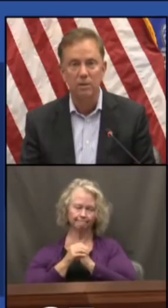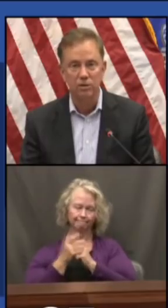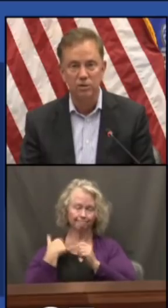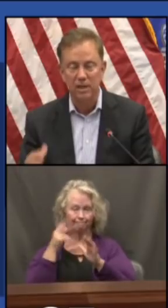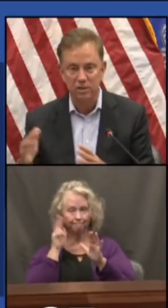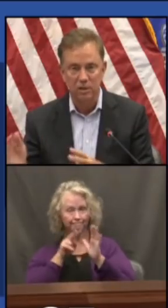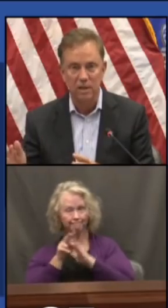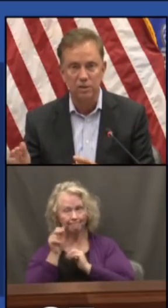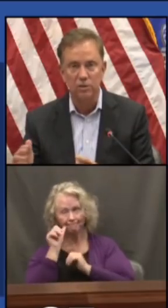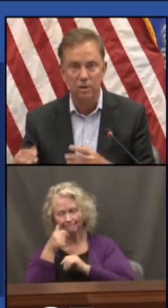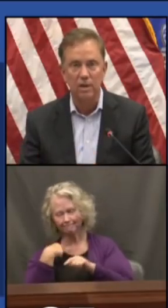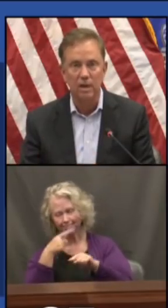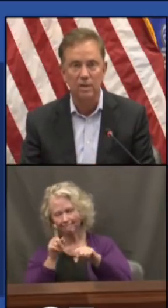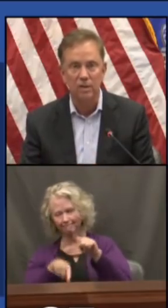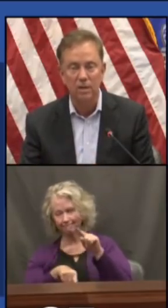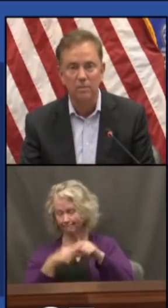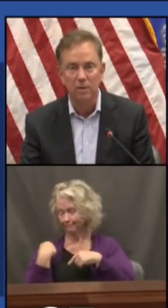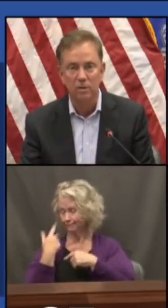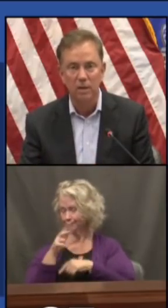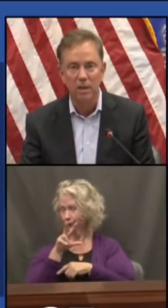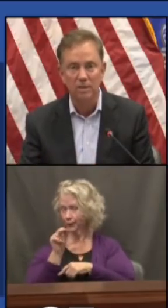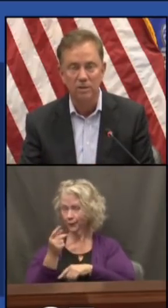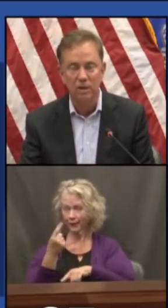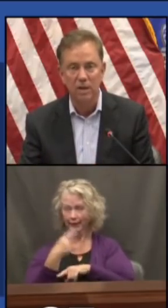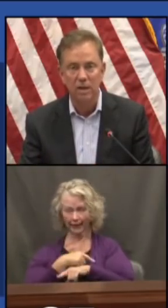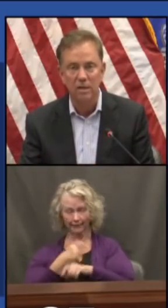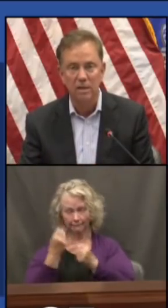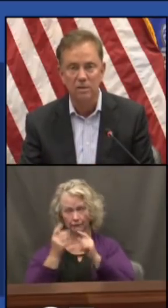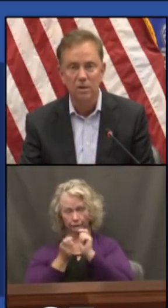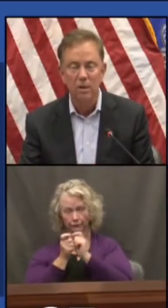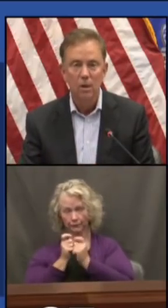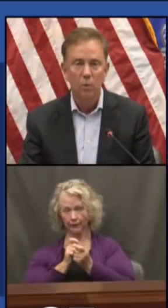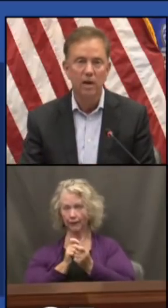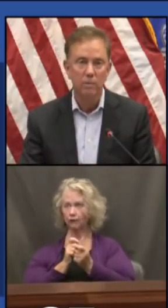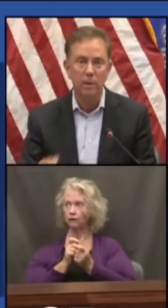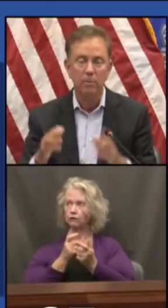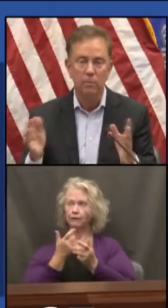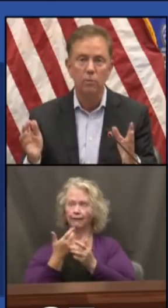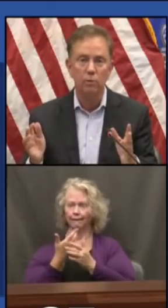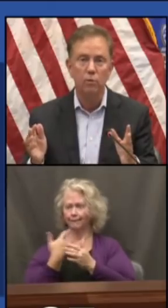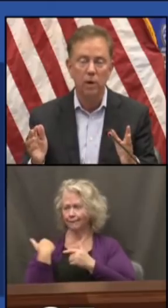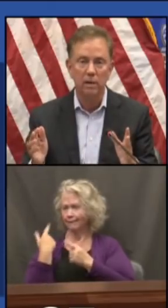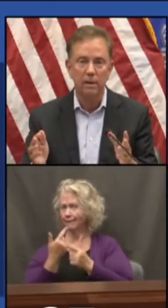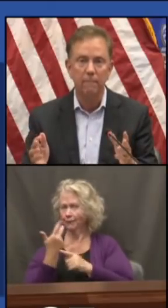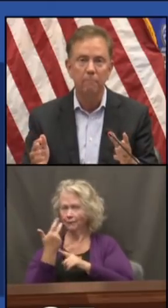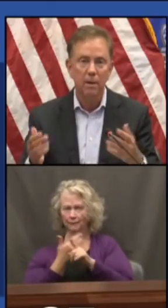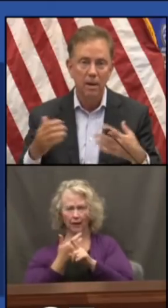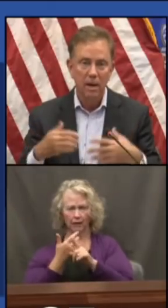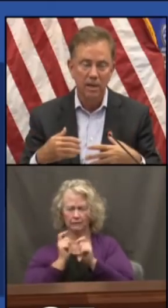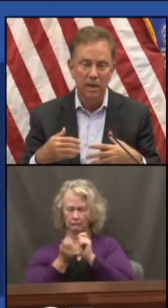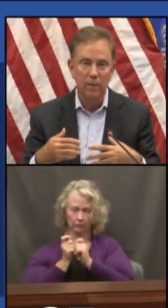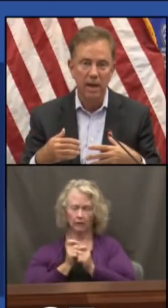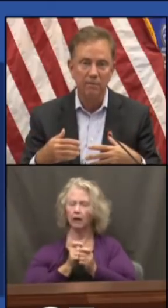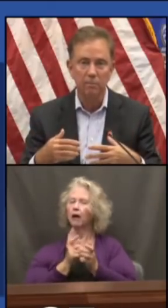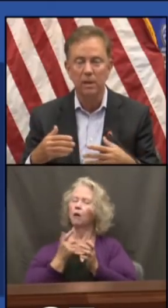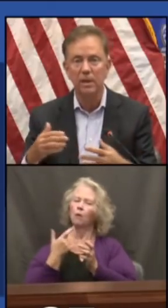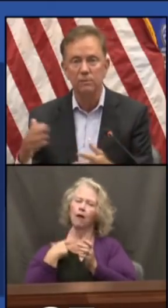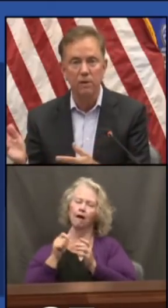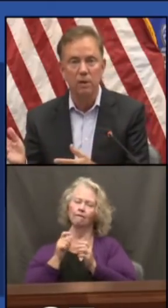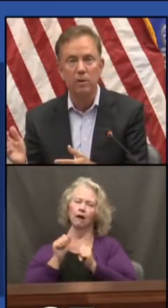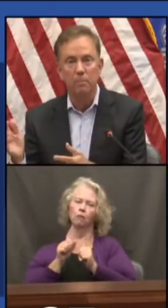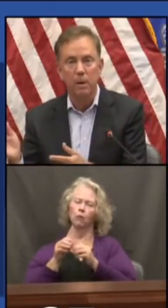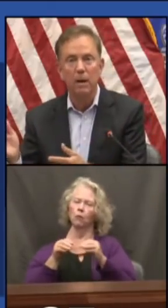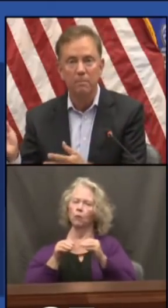see how much has changed in the last 30 days, not to mention the last 90 days. We have to be able to move quickly. I think we have in